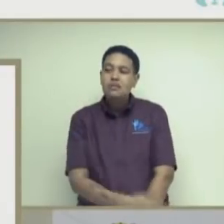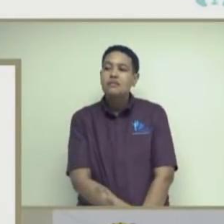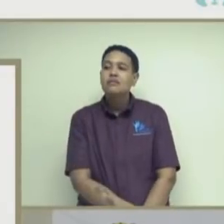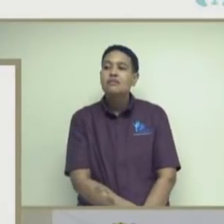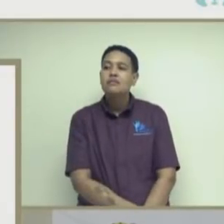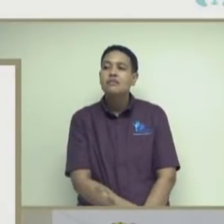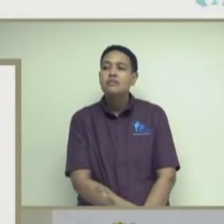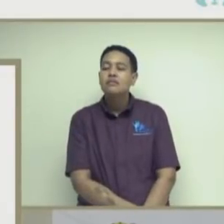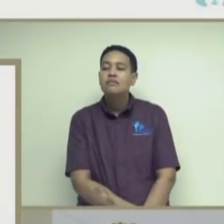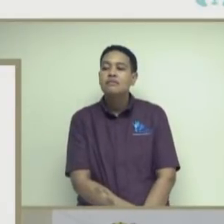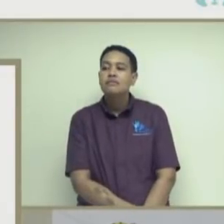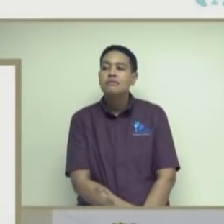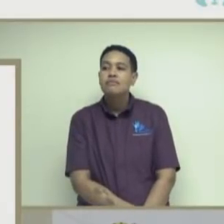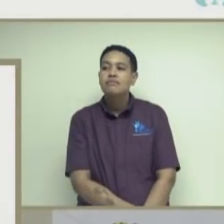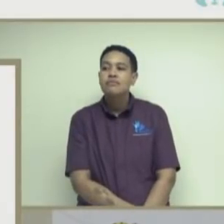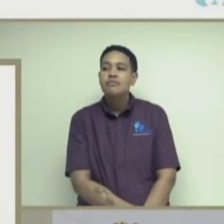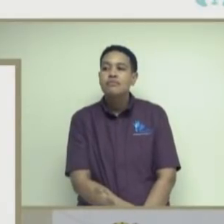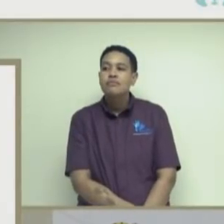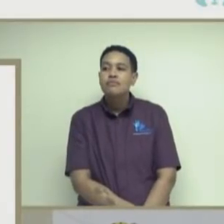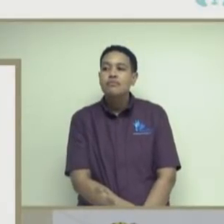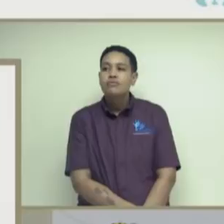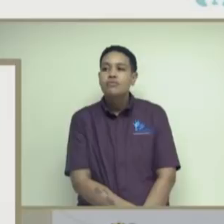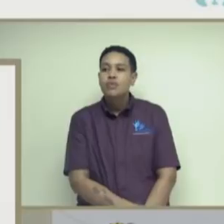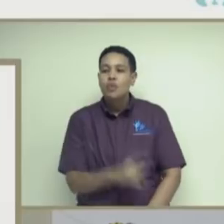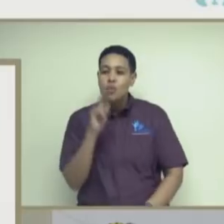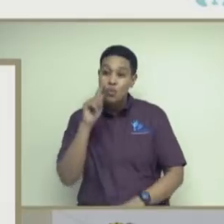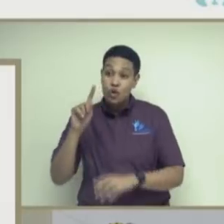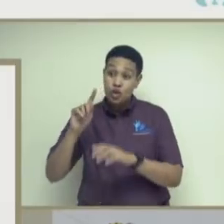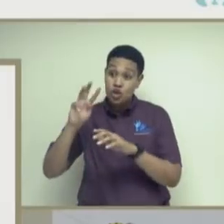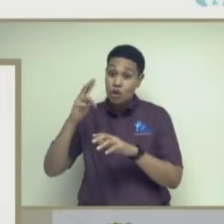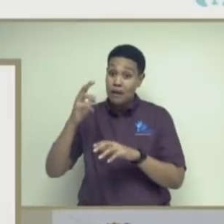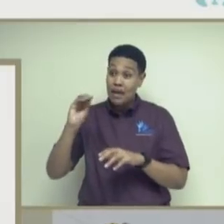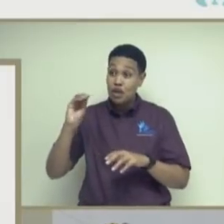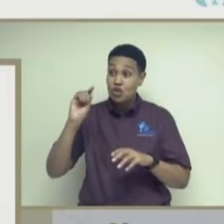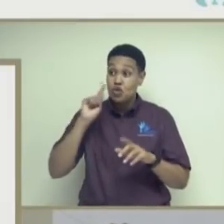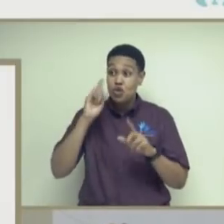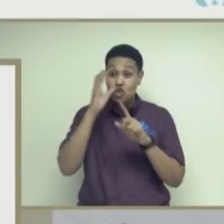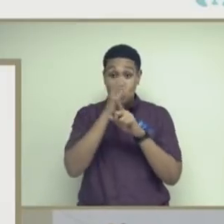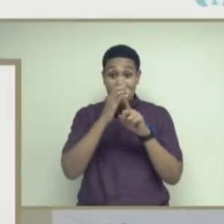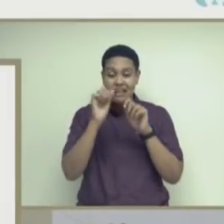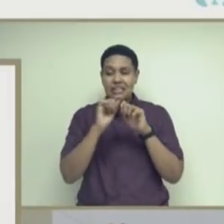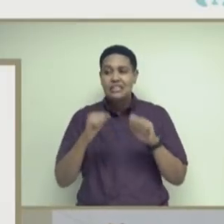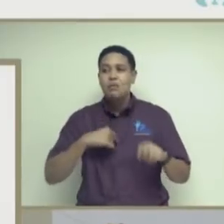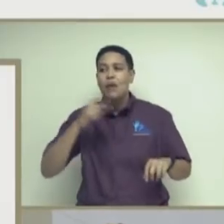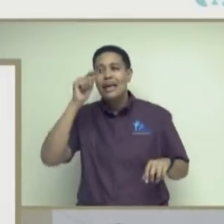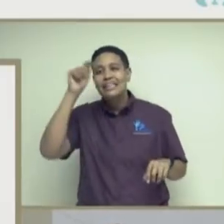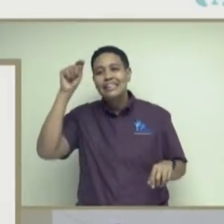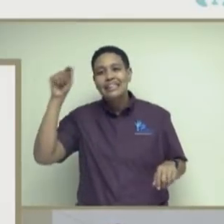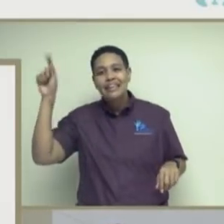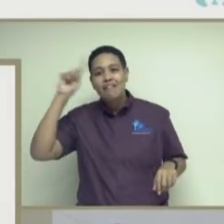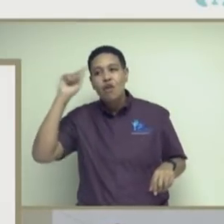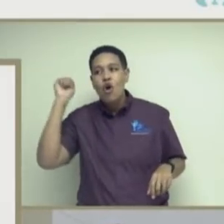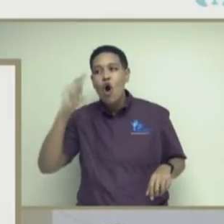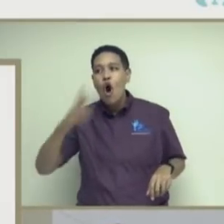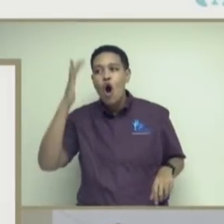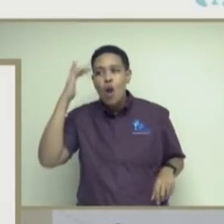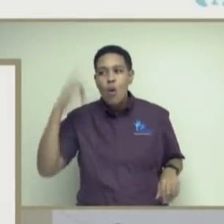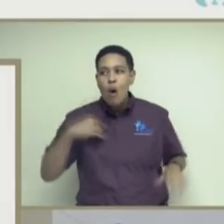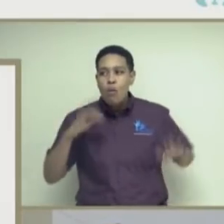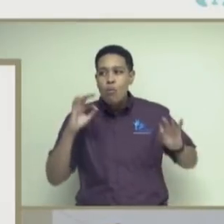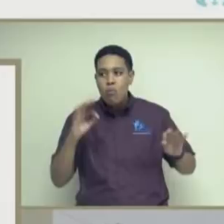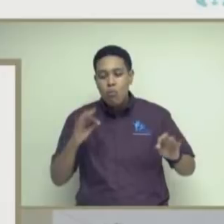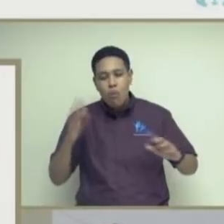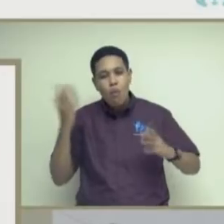when we look at the surveillance system for WHO, you see we get a ticky for everything because we are on the ball with what